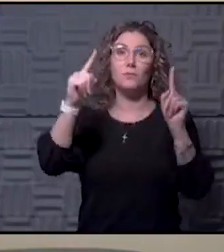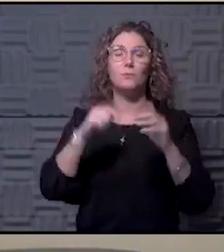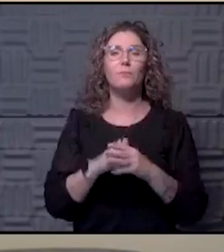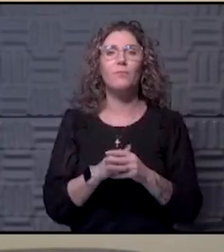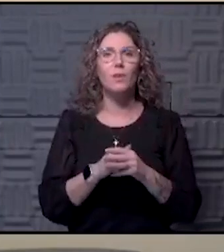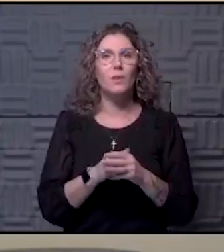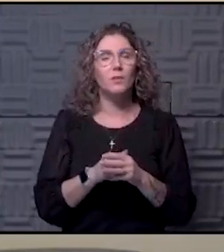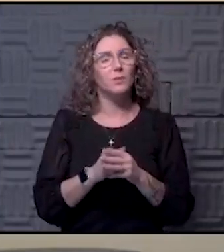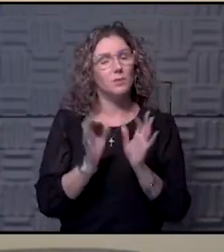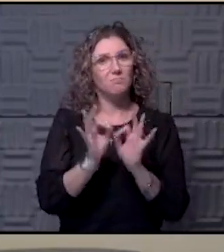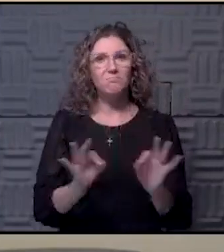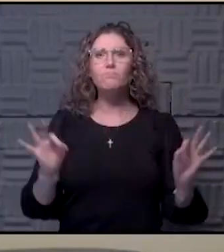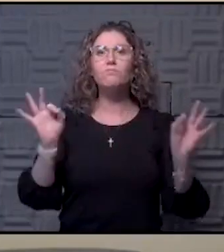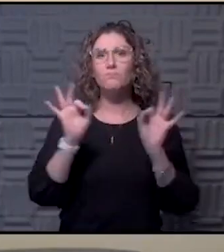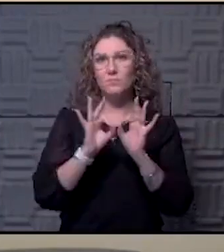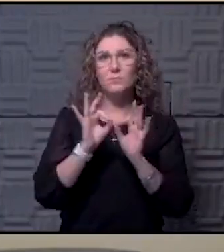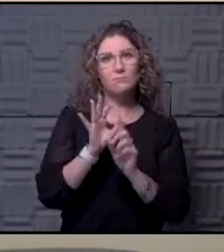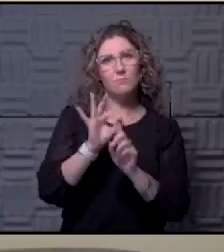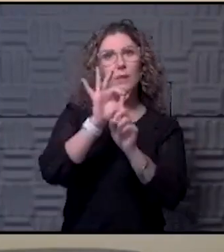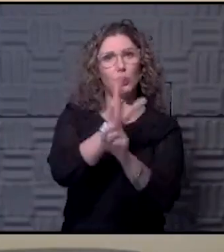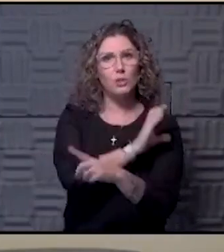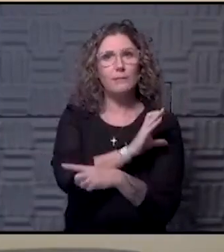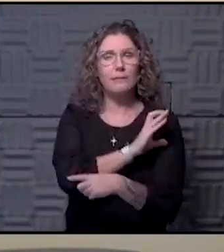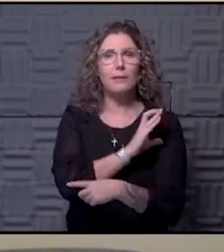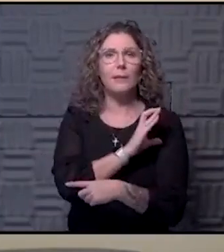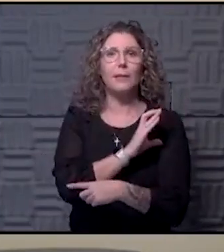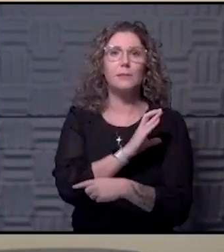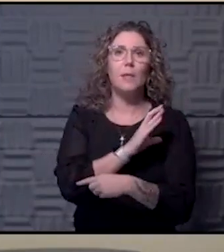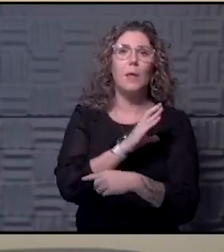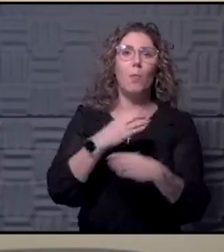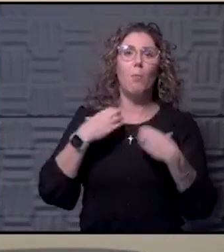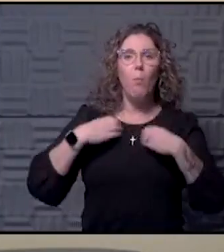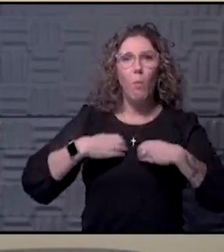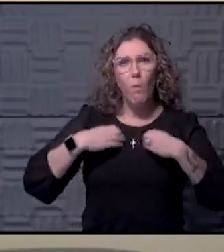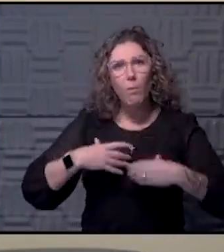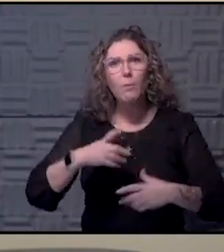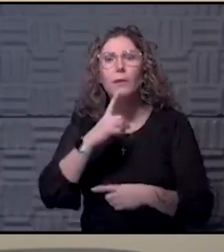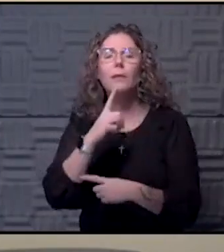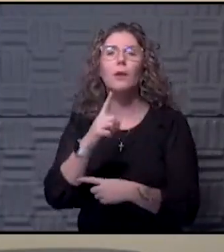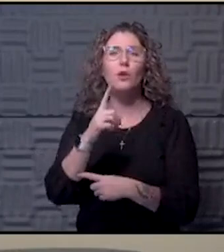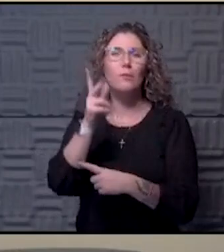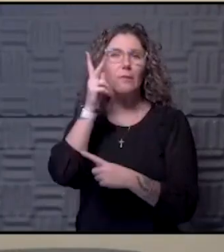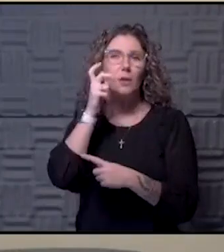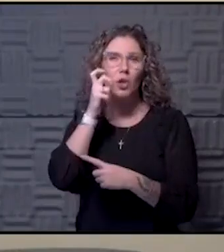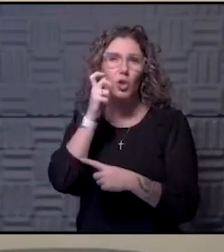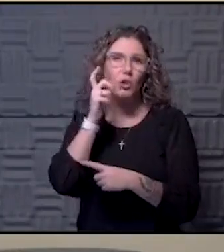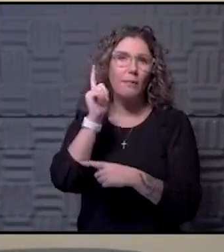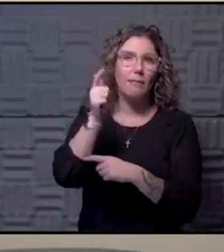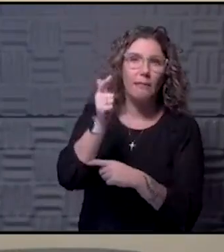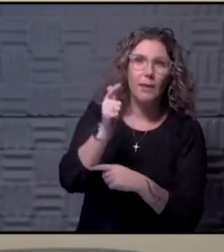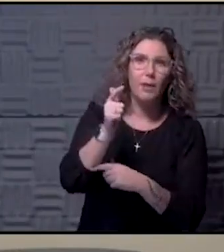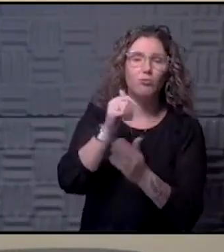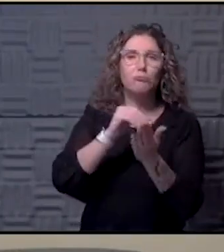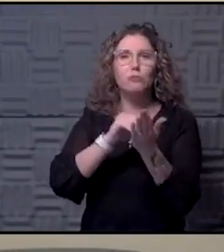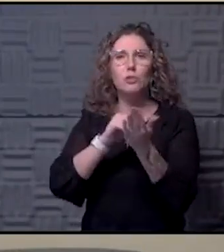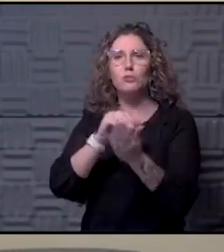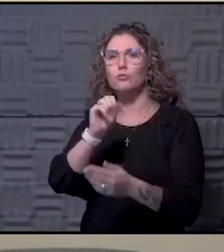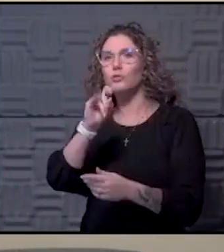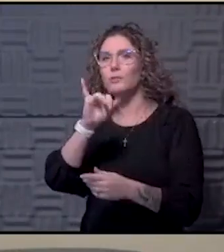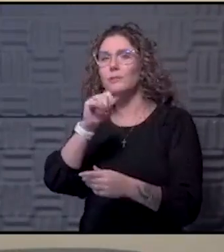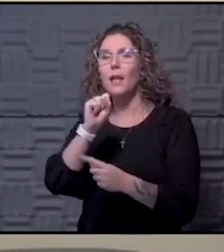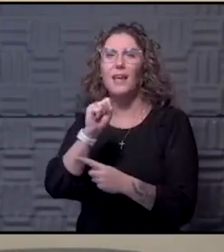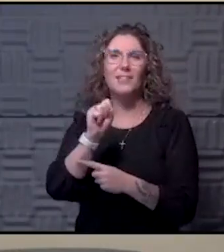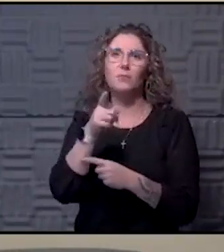with some key specialty clinics here. You know, the pulmonary clinic, I think you're going to hear from Dr. Spikes later this week. She's really been a driving force for